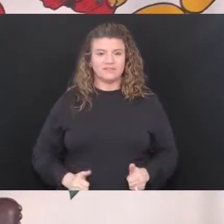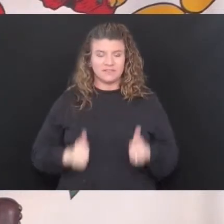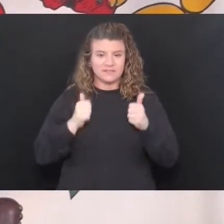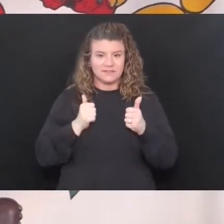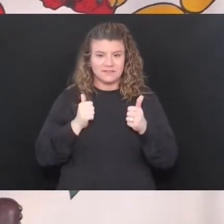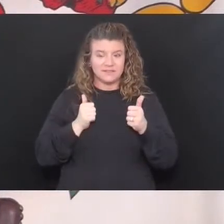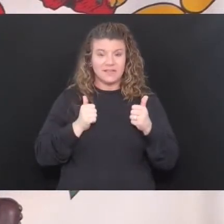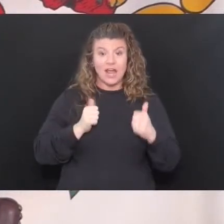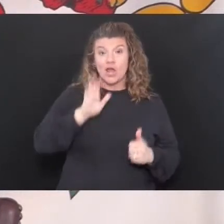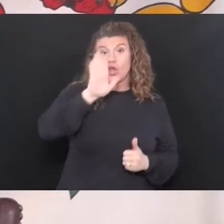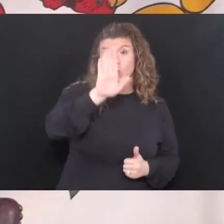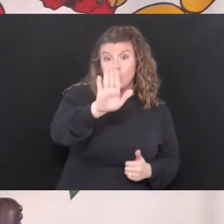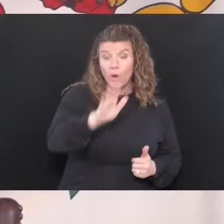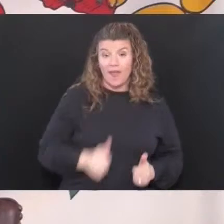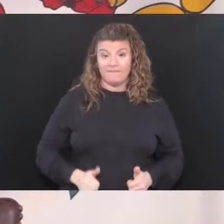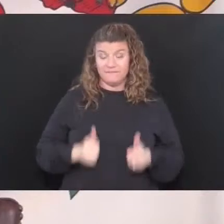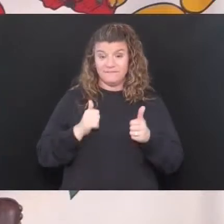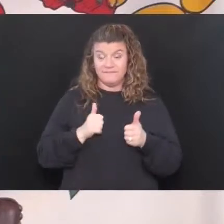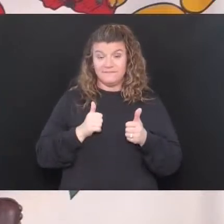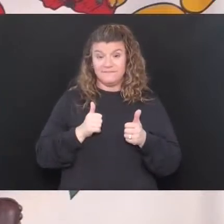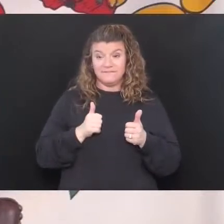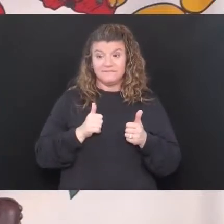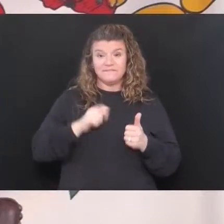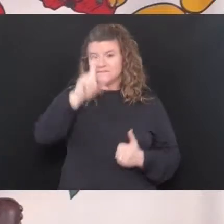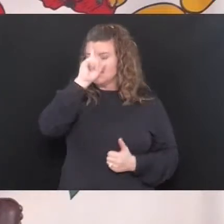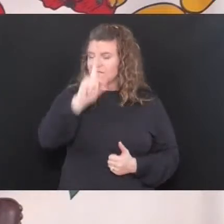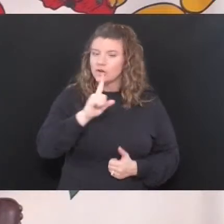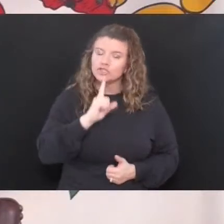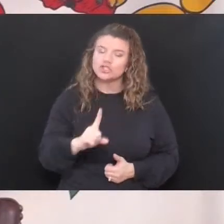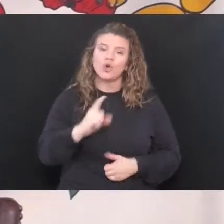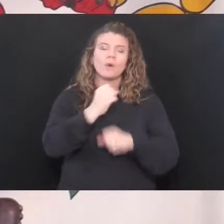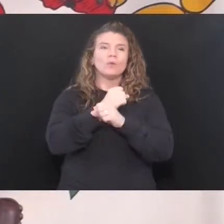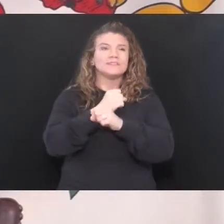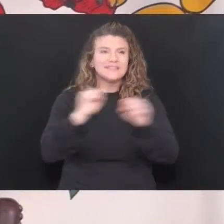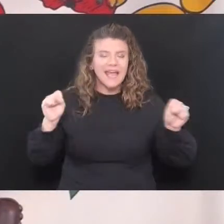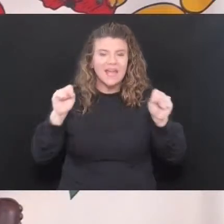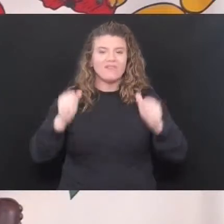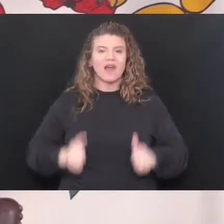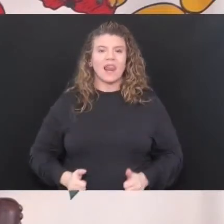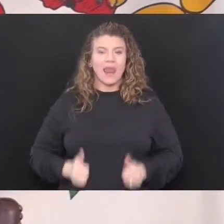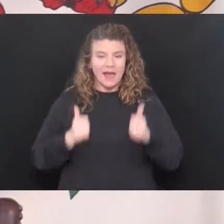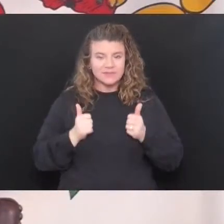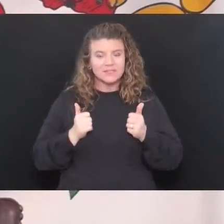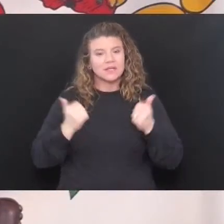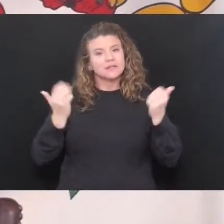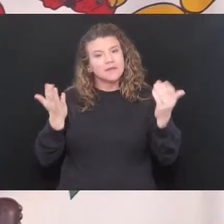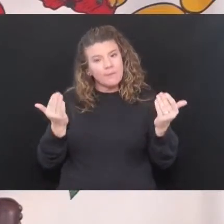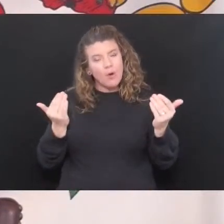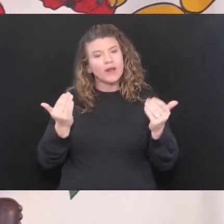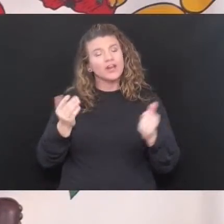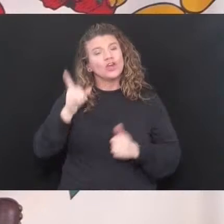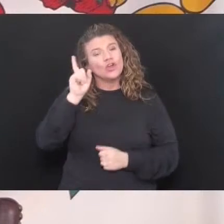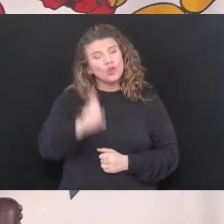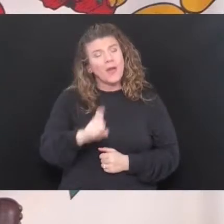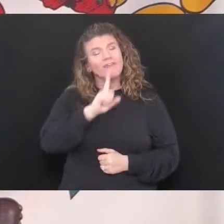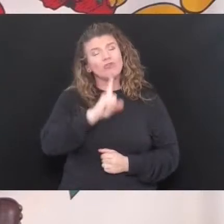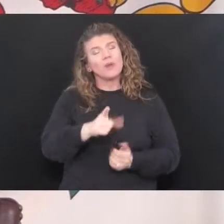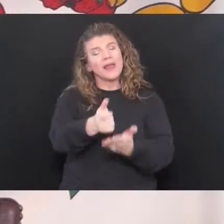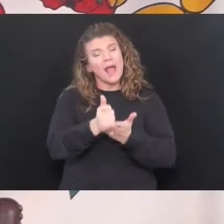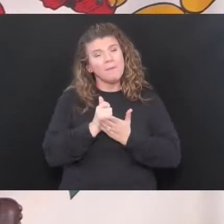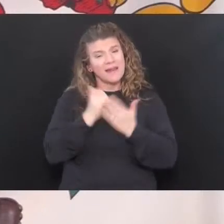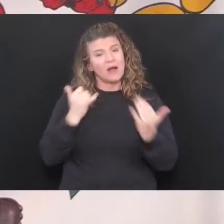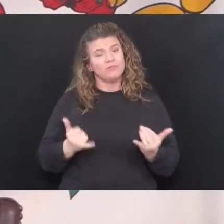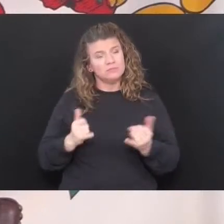It'll be your life. Absolutely, we will save lives. Now, come on. You got to really help me right